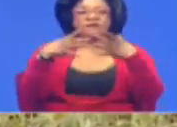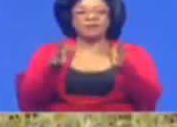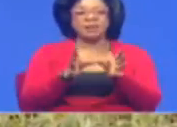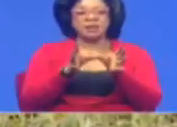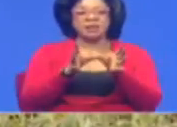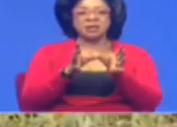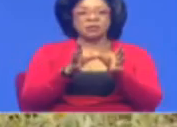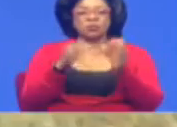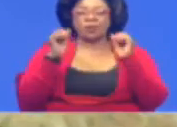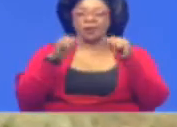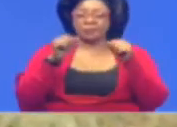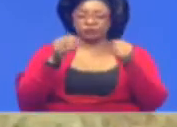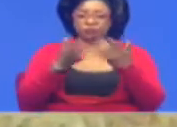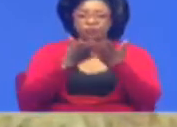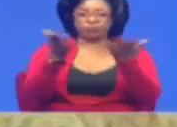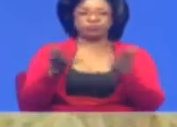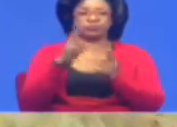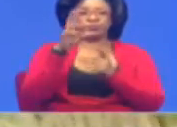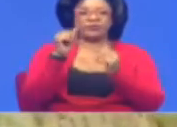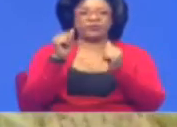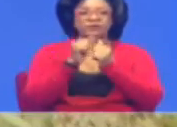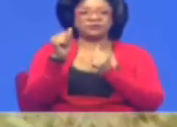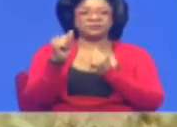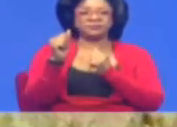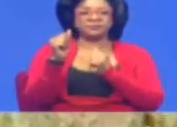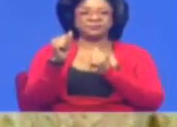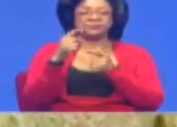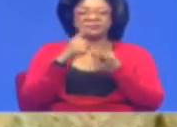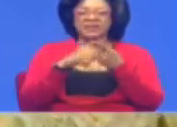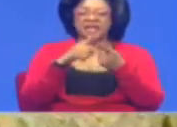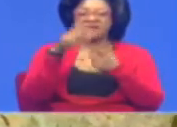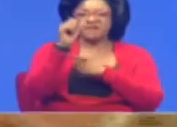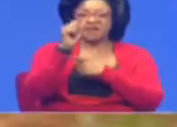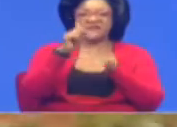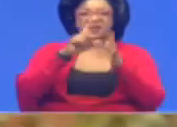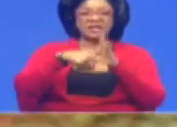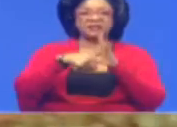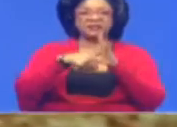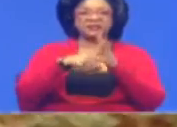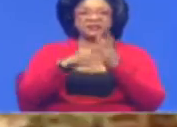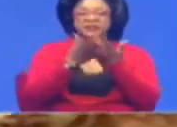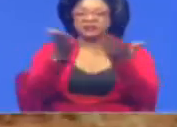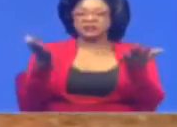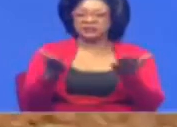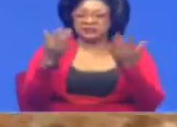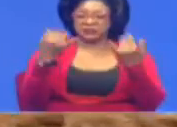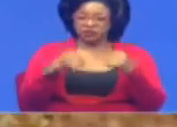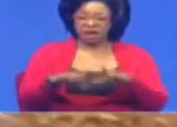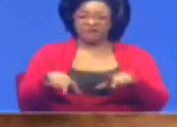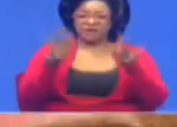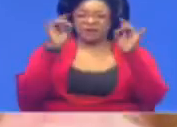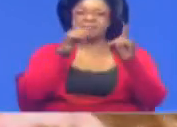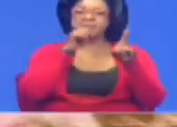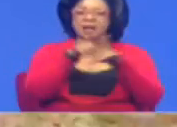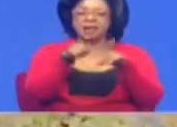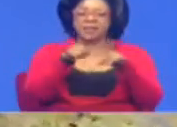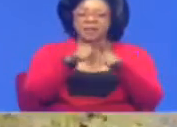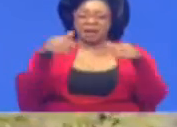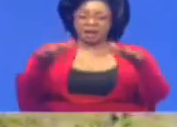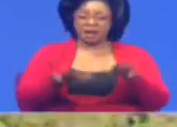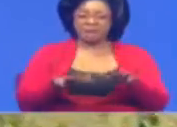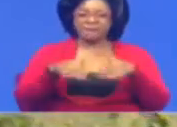in 2015. 5 years later, she's back here to try and find her brother's grave, nestled somewhere in